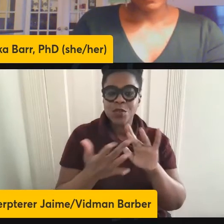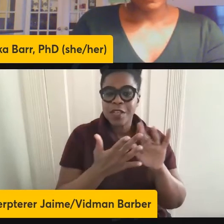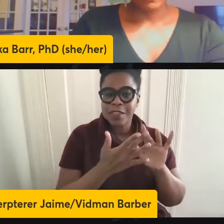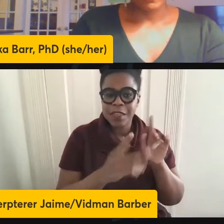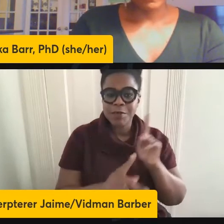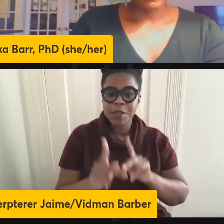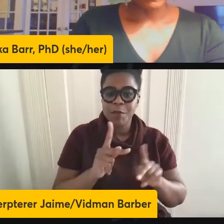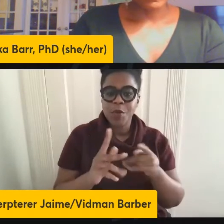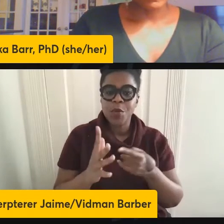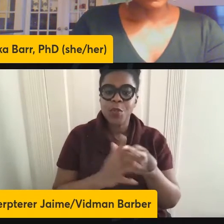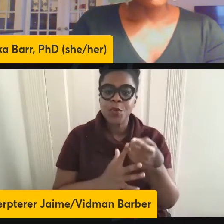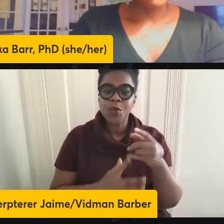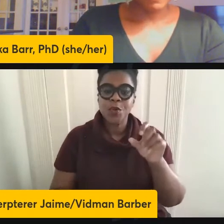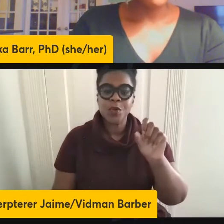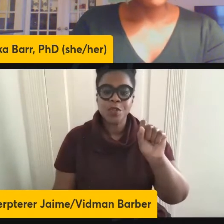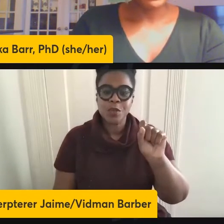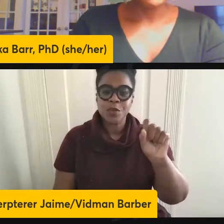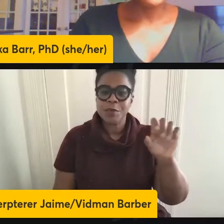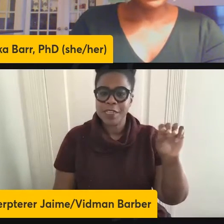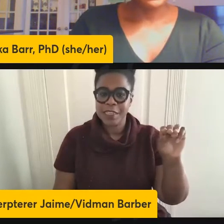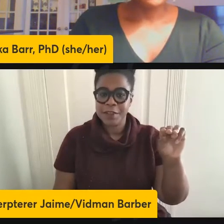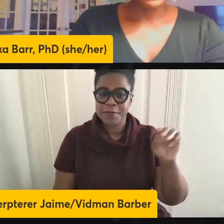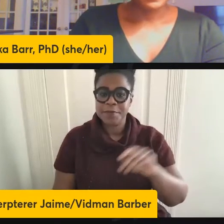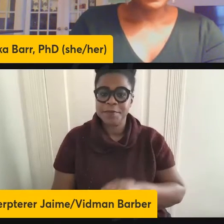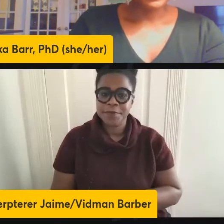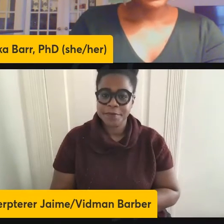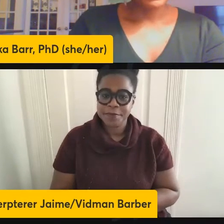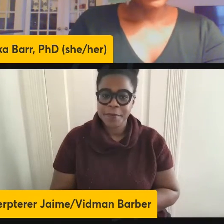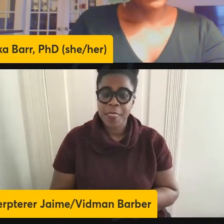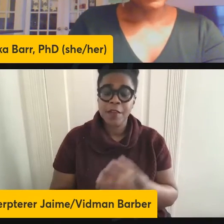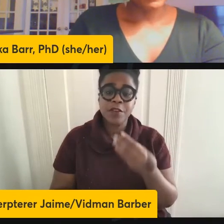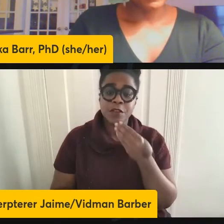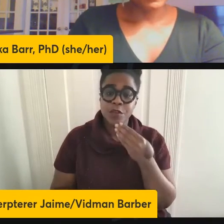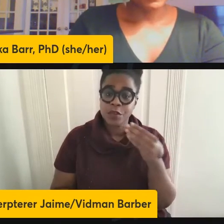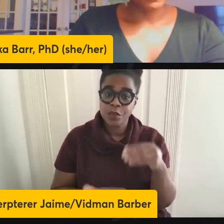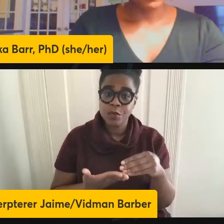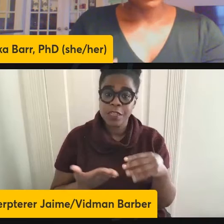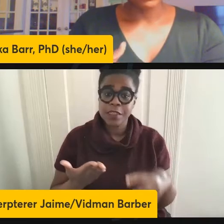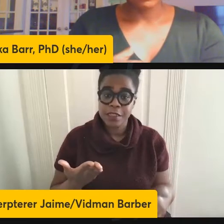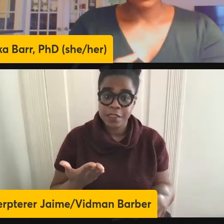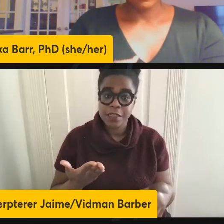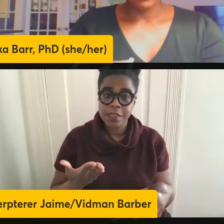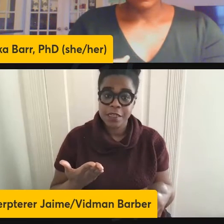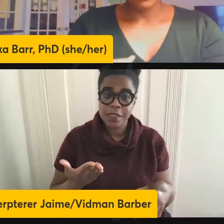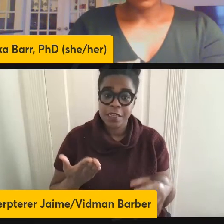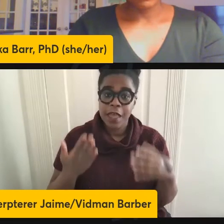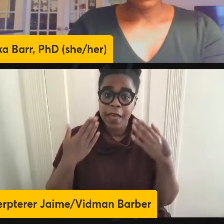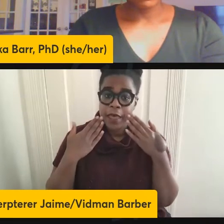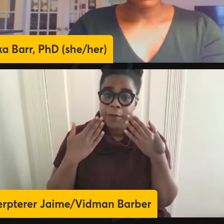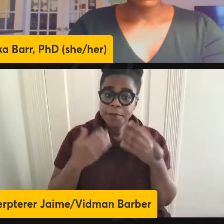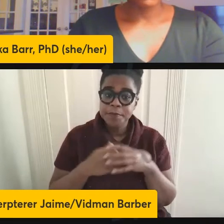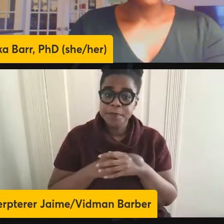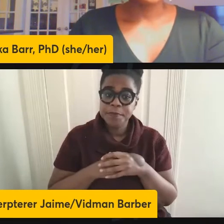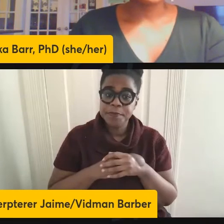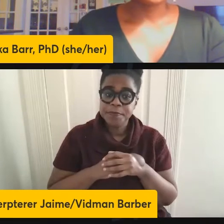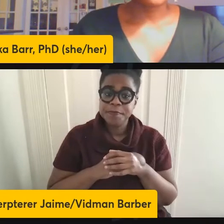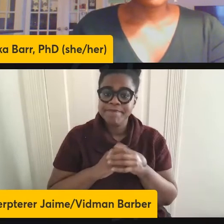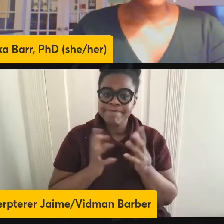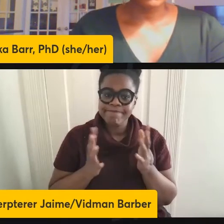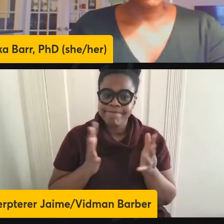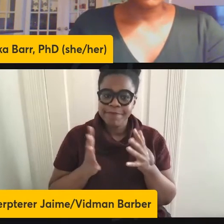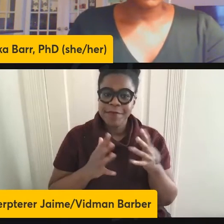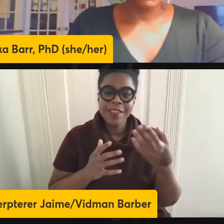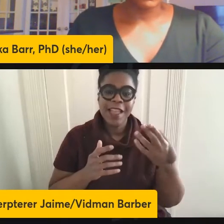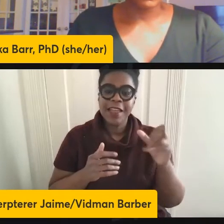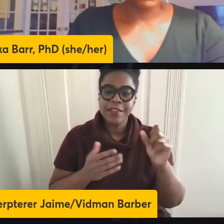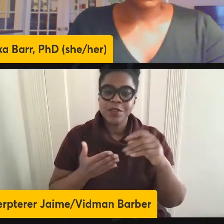through social media, for instance. So for students who, I don't know, high school